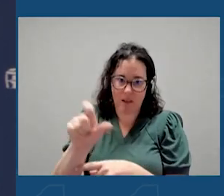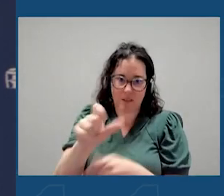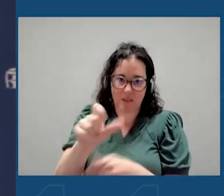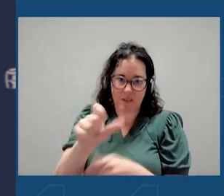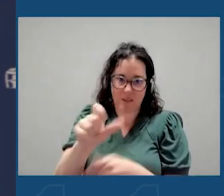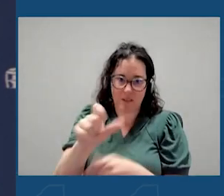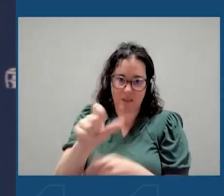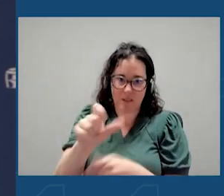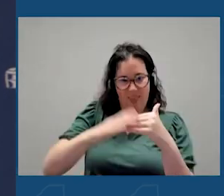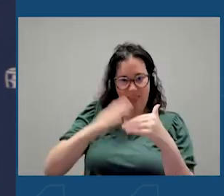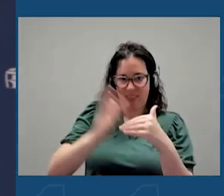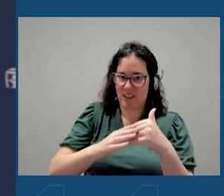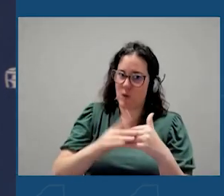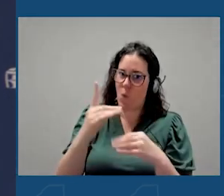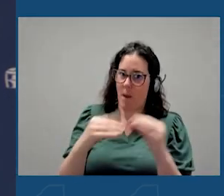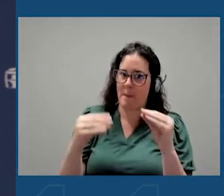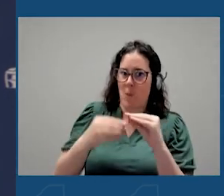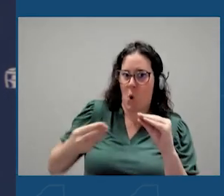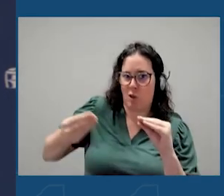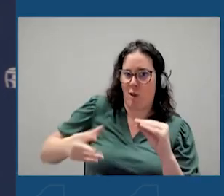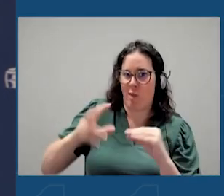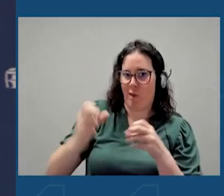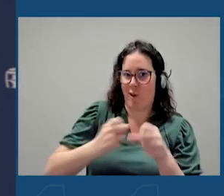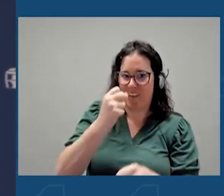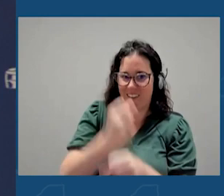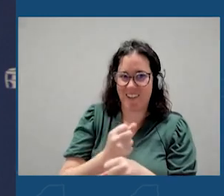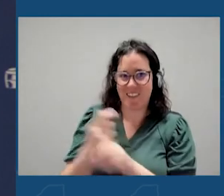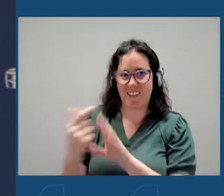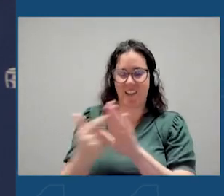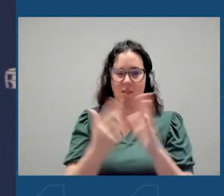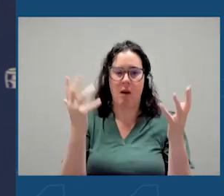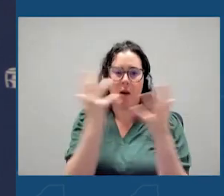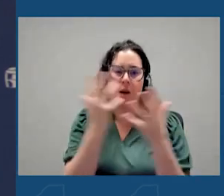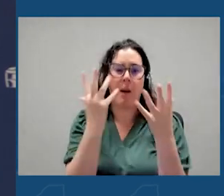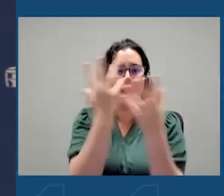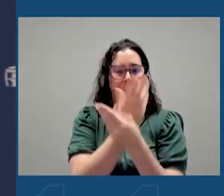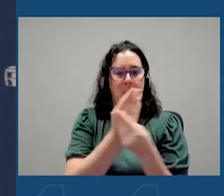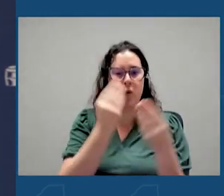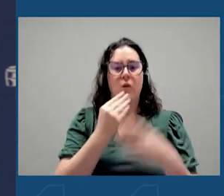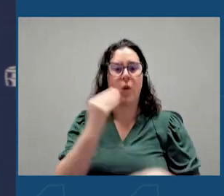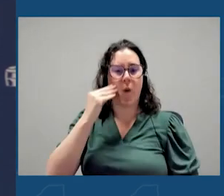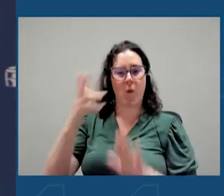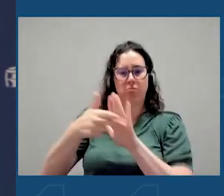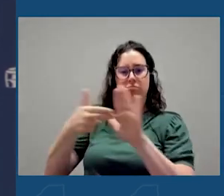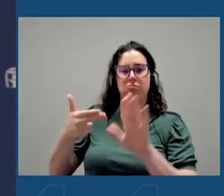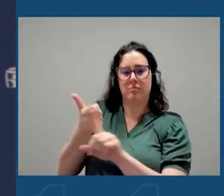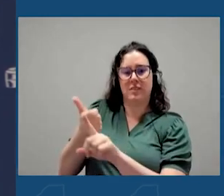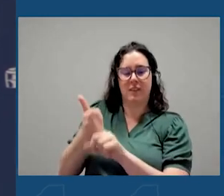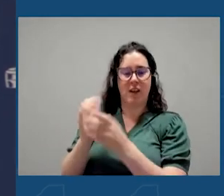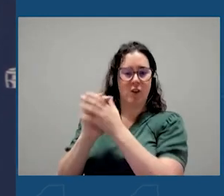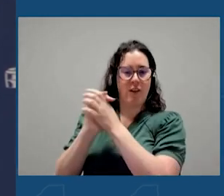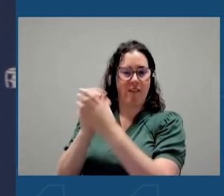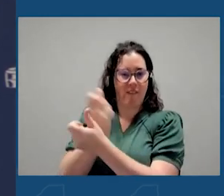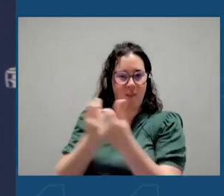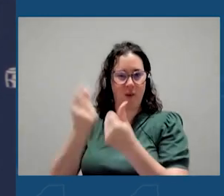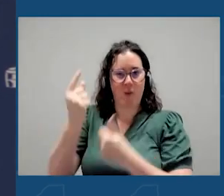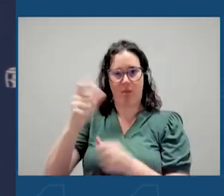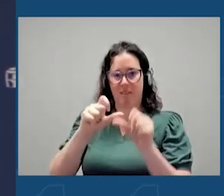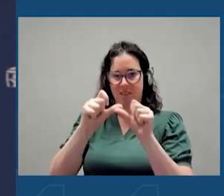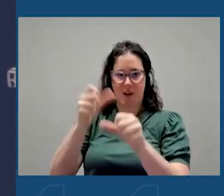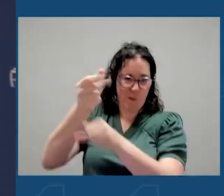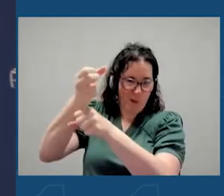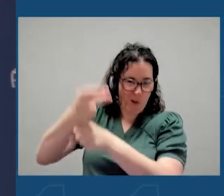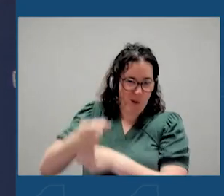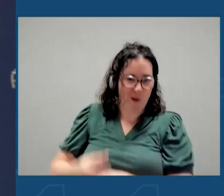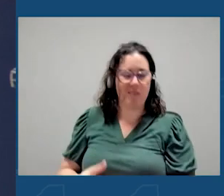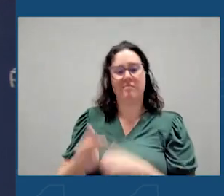another generation, and we're giving them a magnificent home to call their own. Congratulations to everybody, and let's continue to win the games. Thank you,